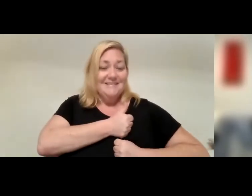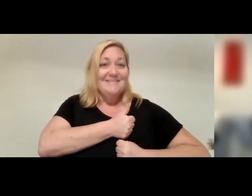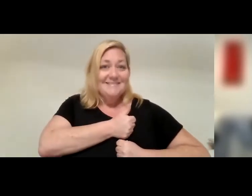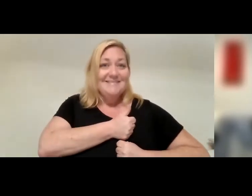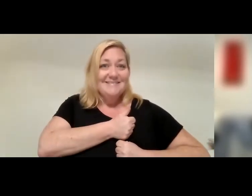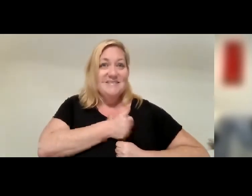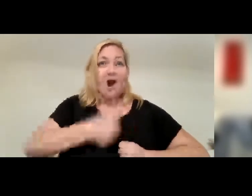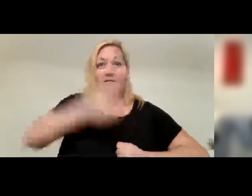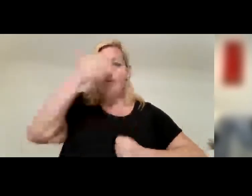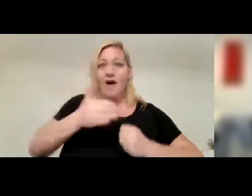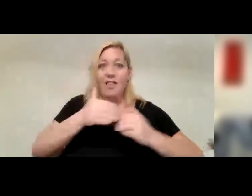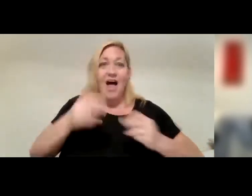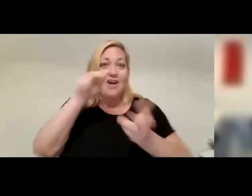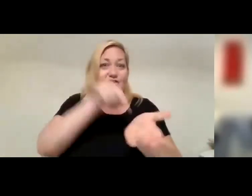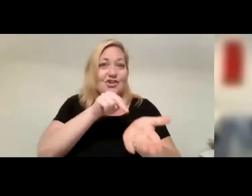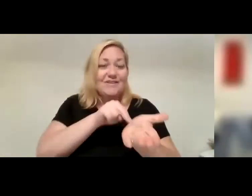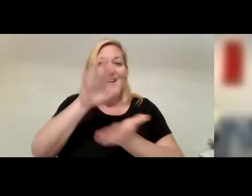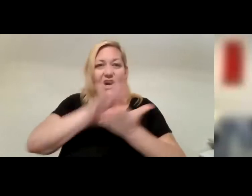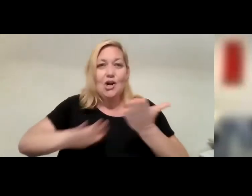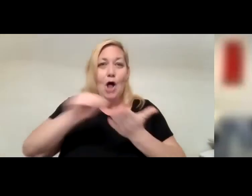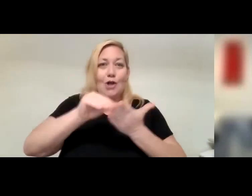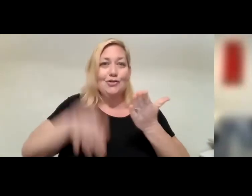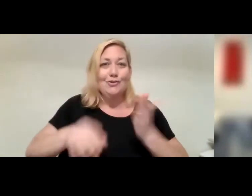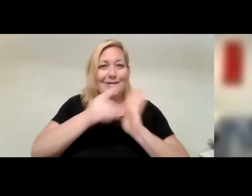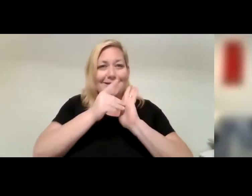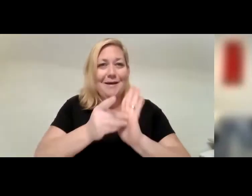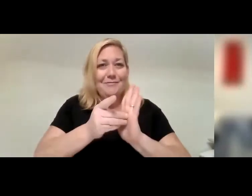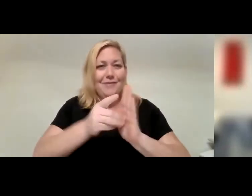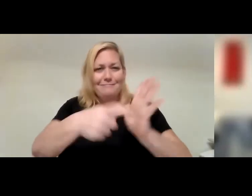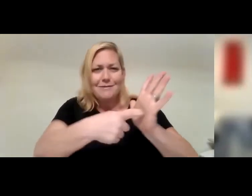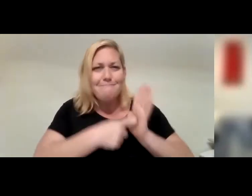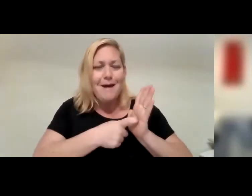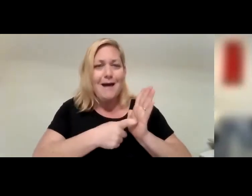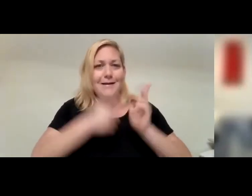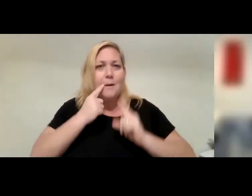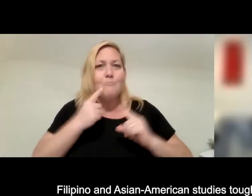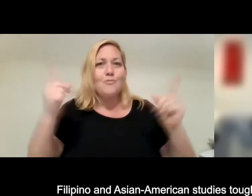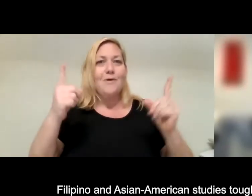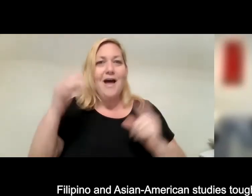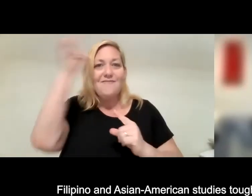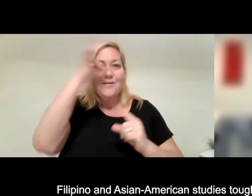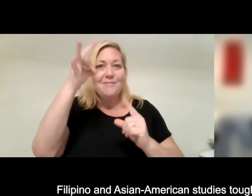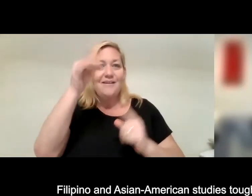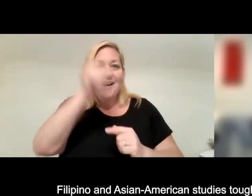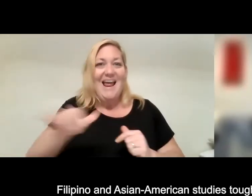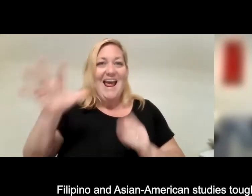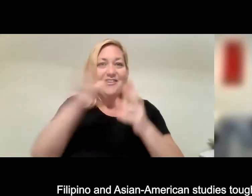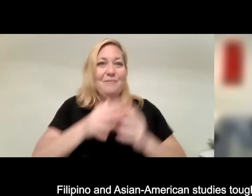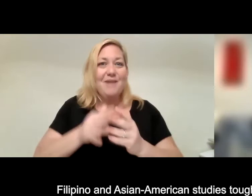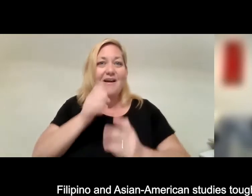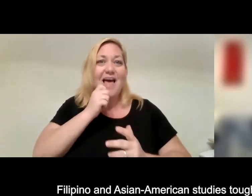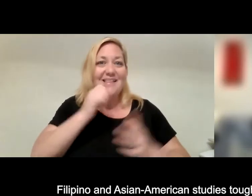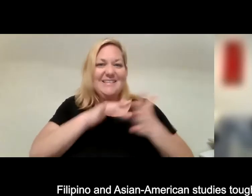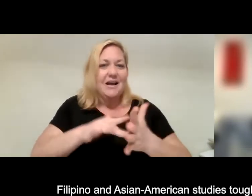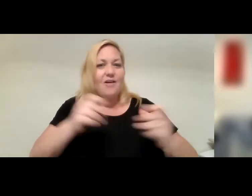our frontline nurses, and the college students who demonstrated, demanded, and prevailed to have Filipino and Asian American ethnic studies fought